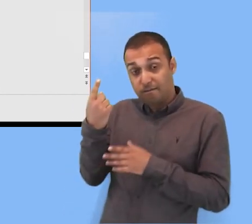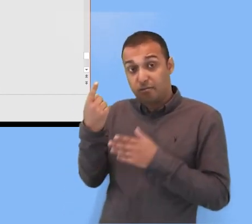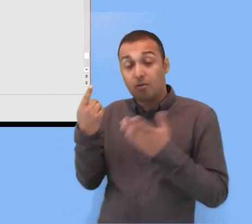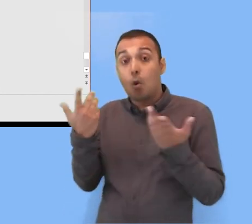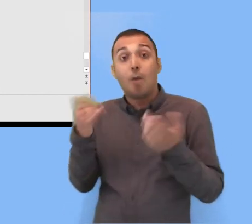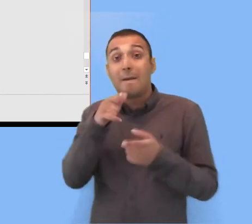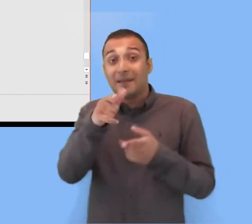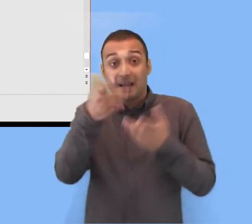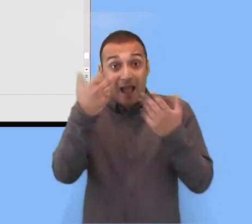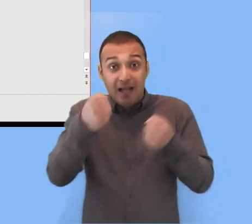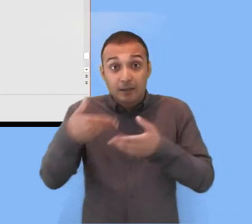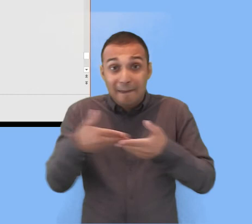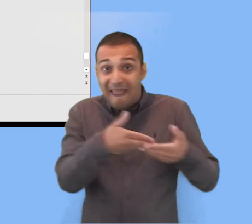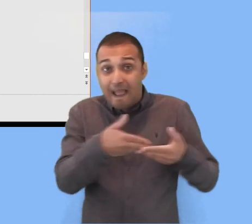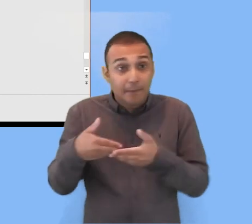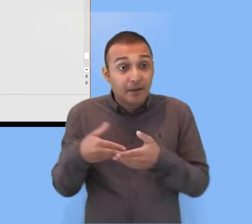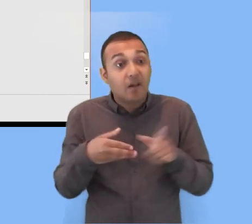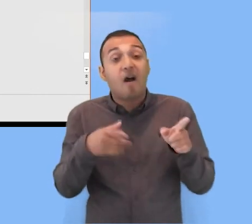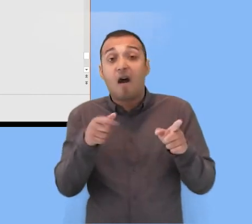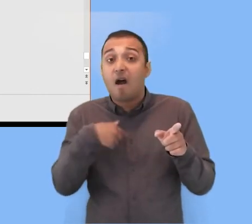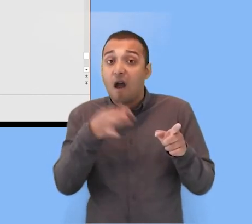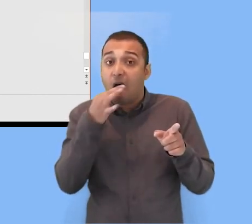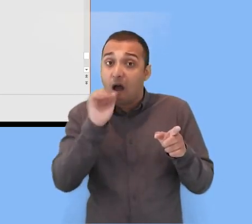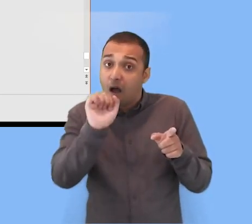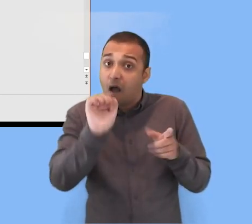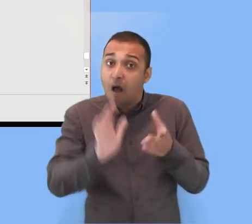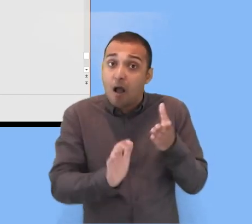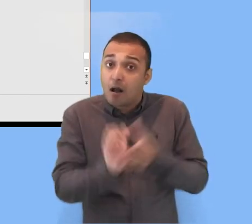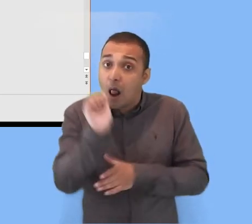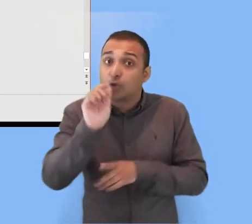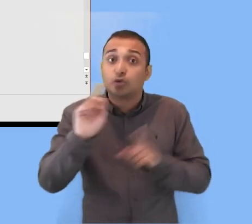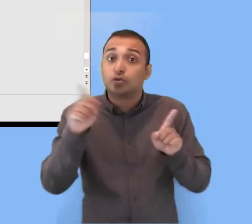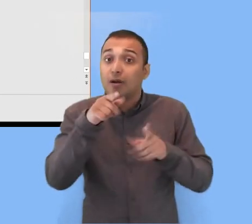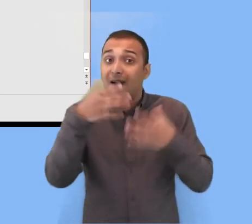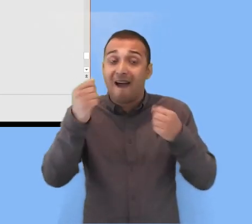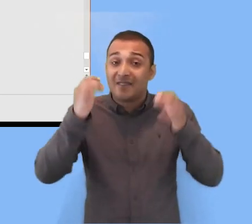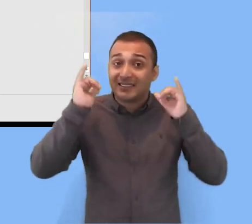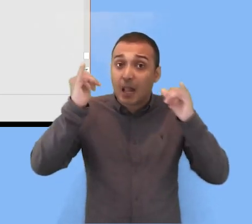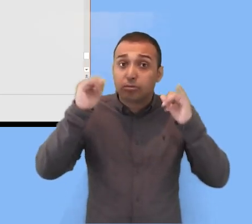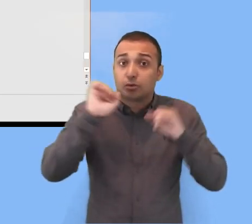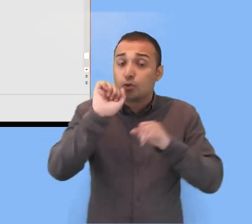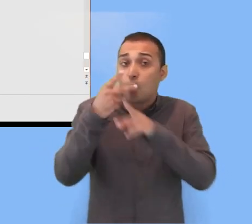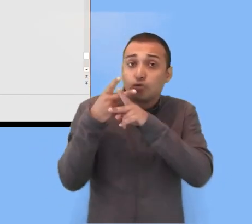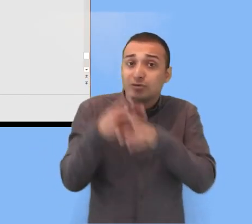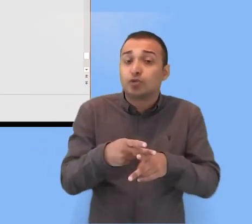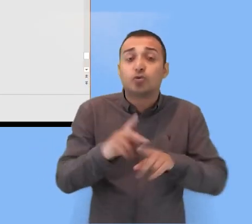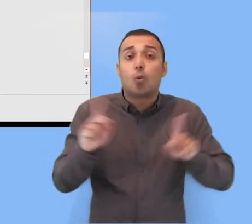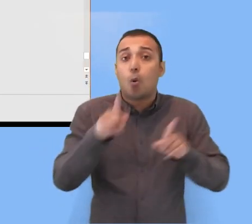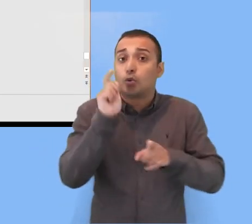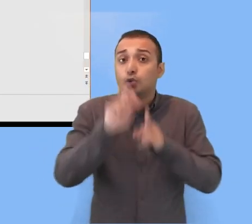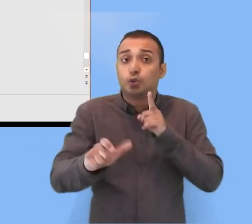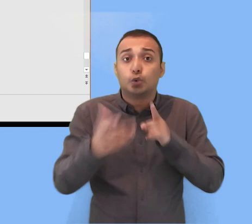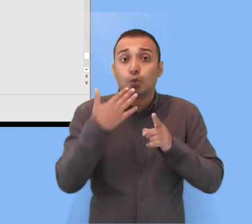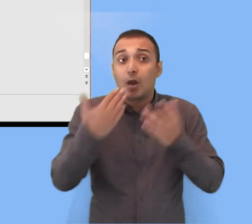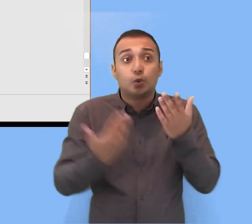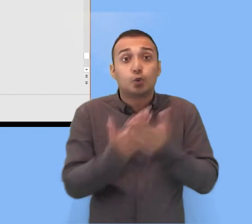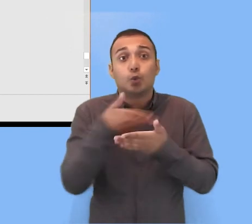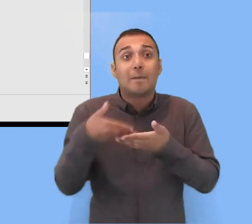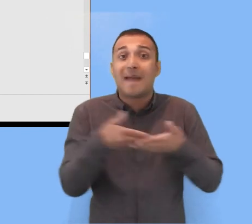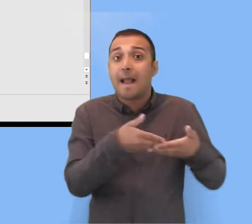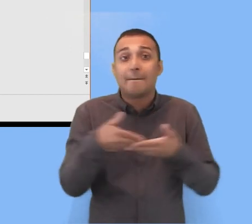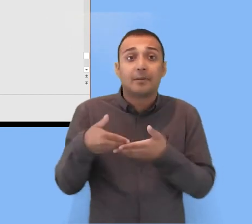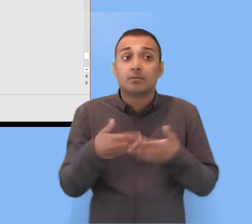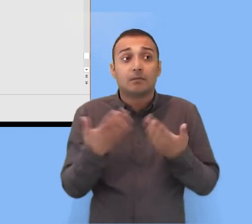do something different around when a baby's born? Do you have a celebration? What's it called? What do you do? Most people have